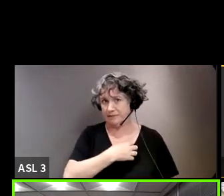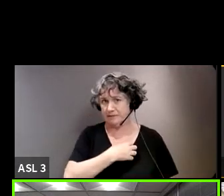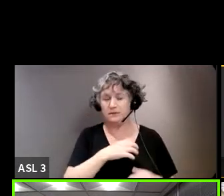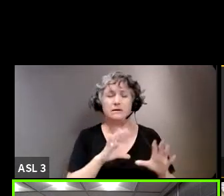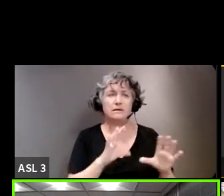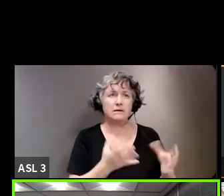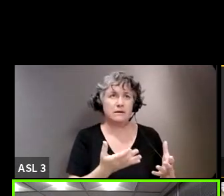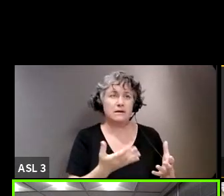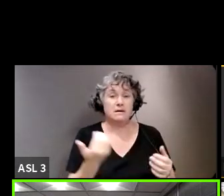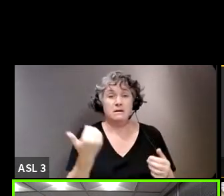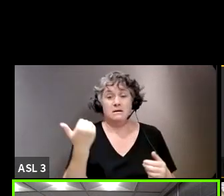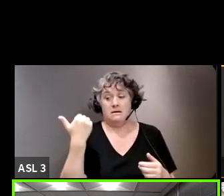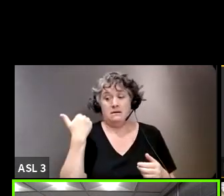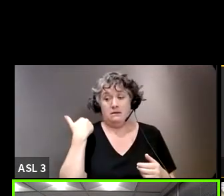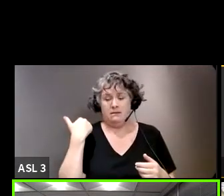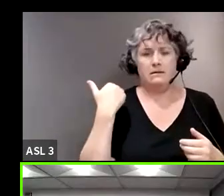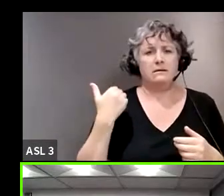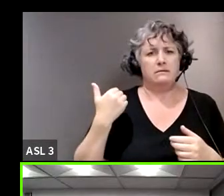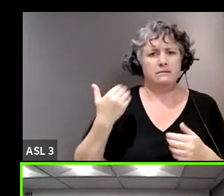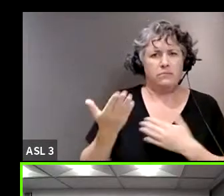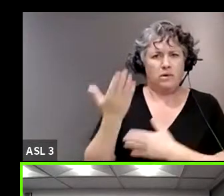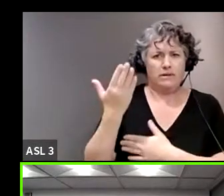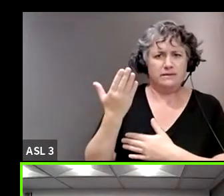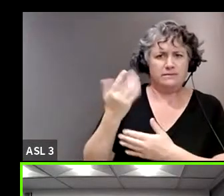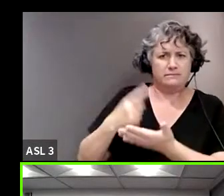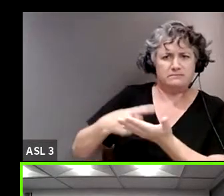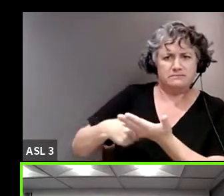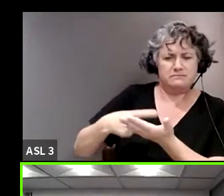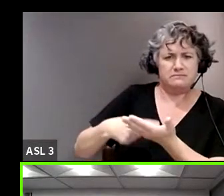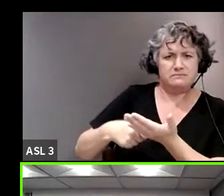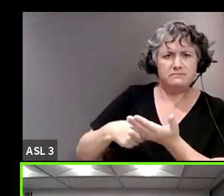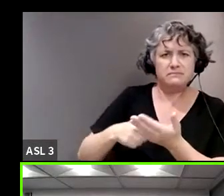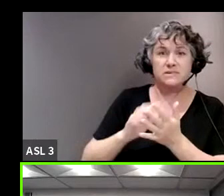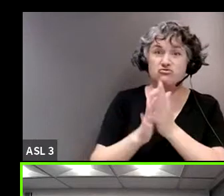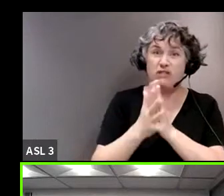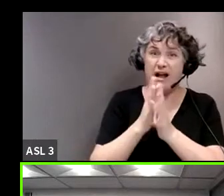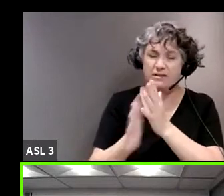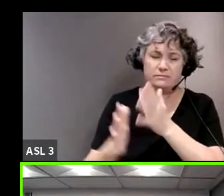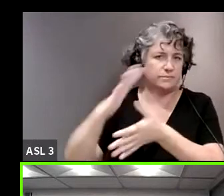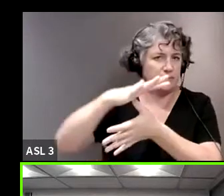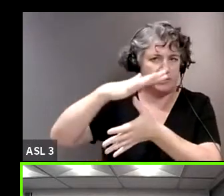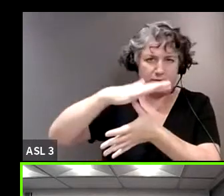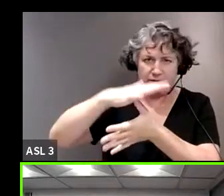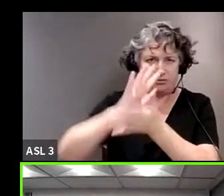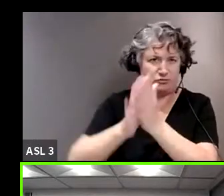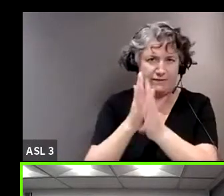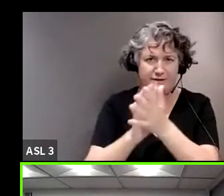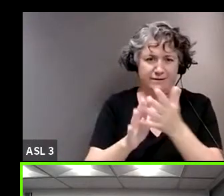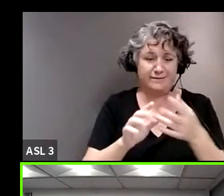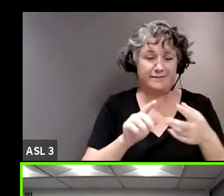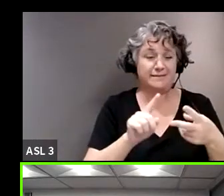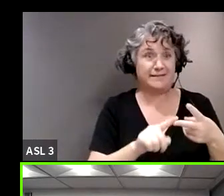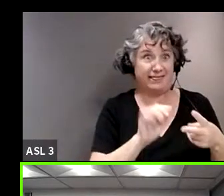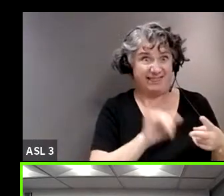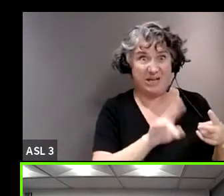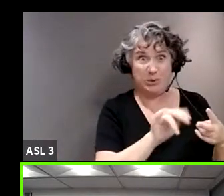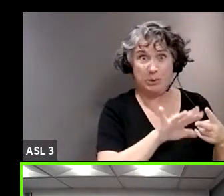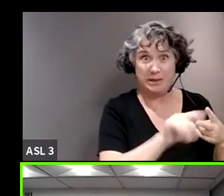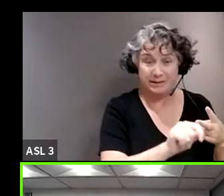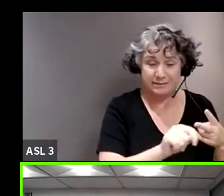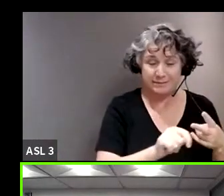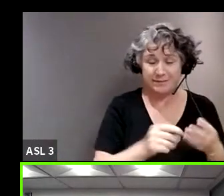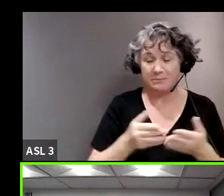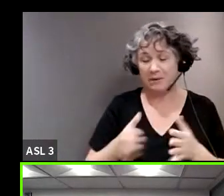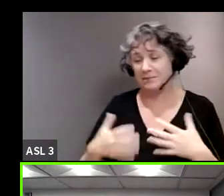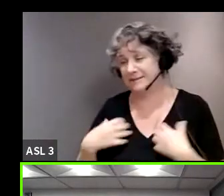in the uh the meeting here today traffic is a number one priority guns and gangs and the effect of on public safety